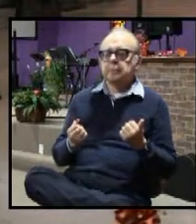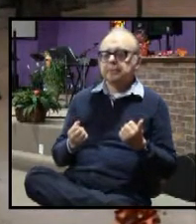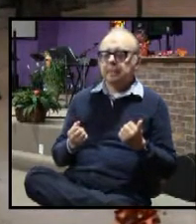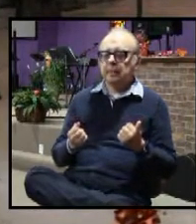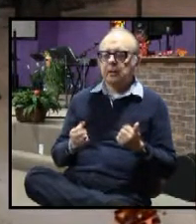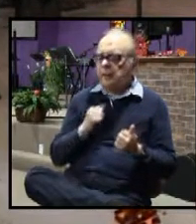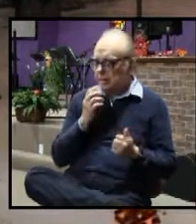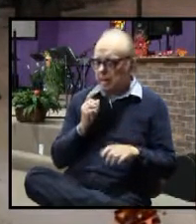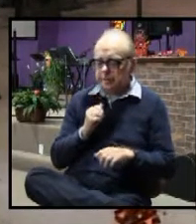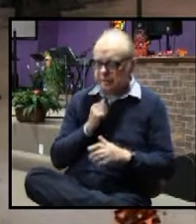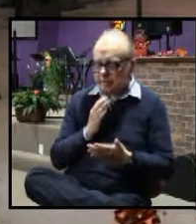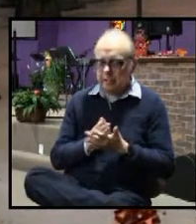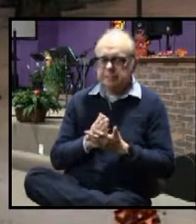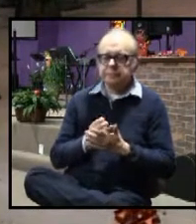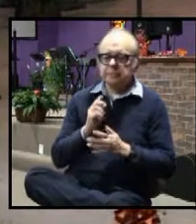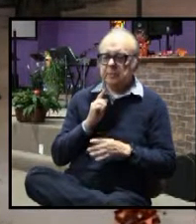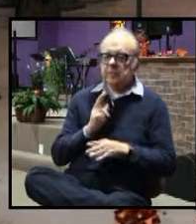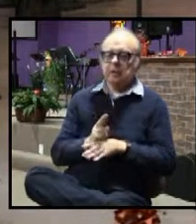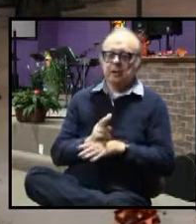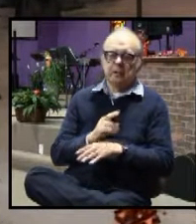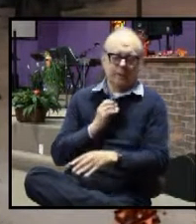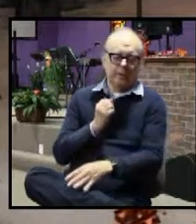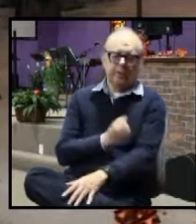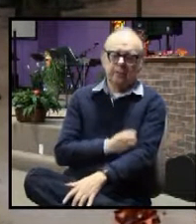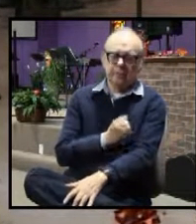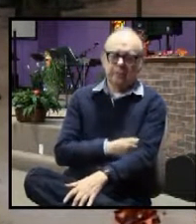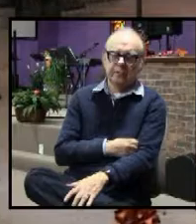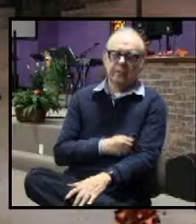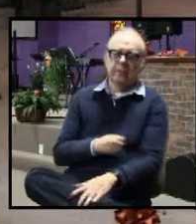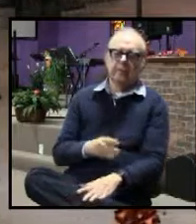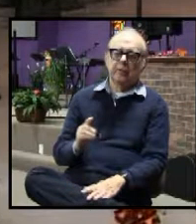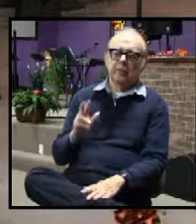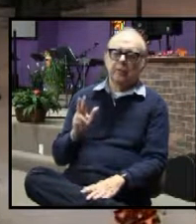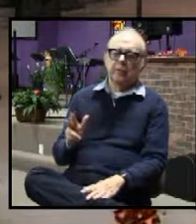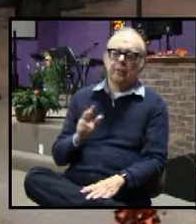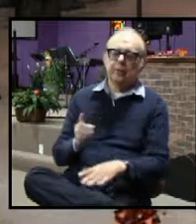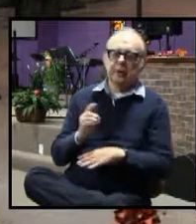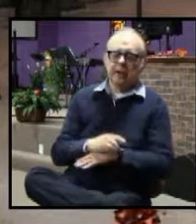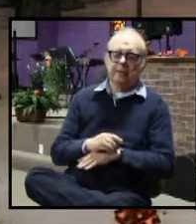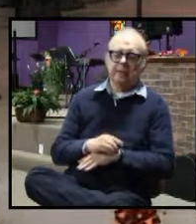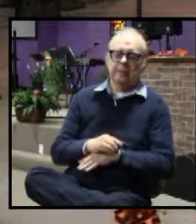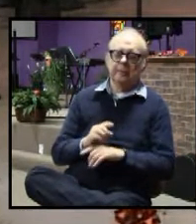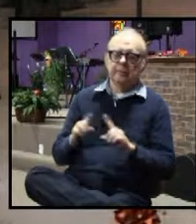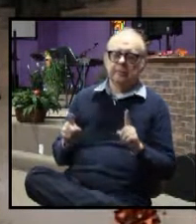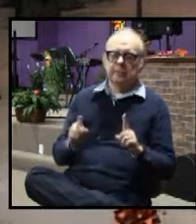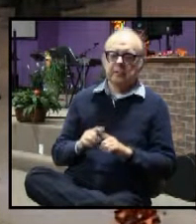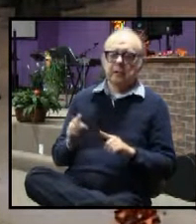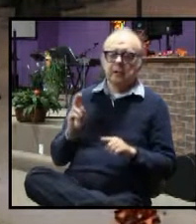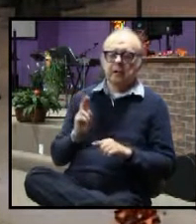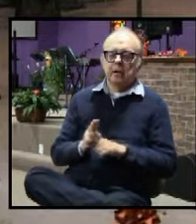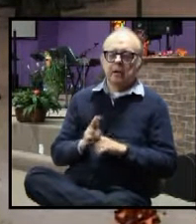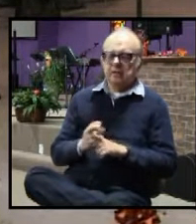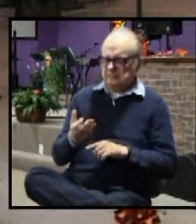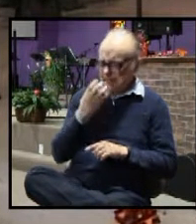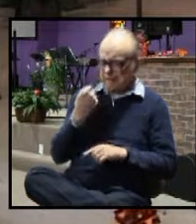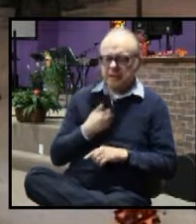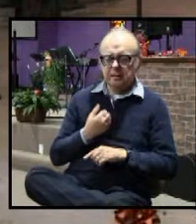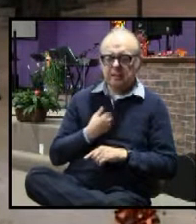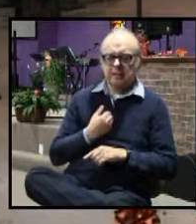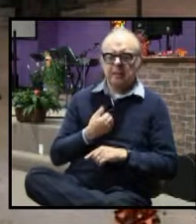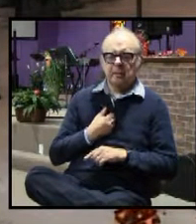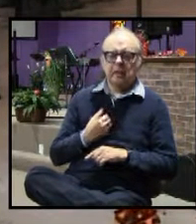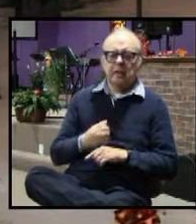However, at that point in my life, it did not. I stopped using during those 33 days, but there was a difference this time. When I used, I got mad at